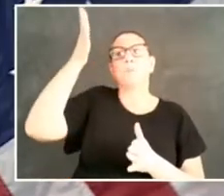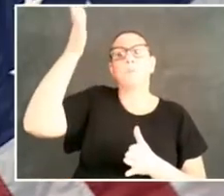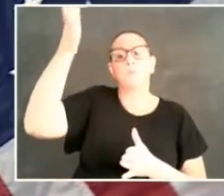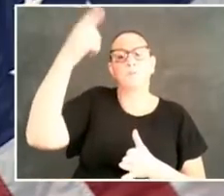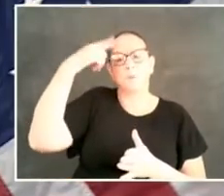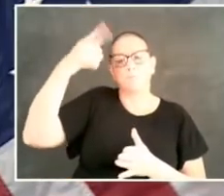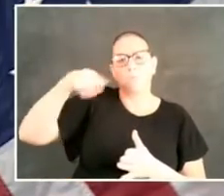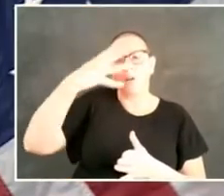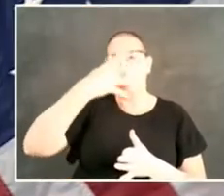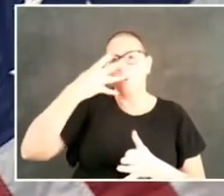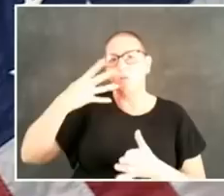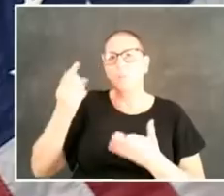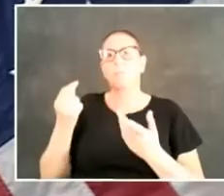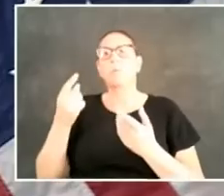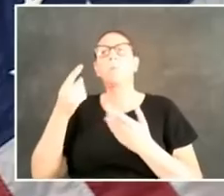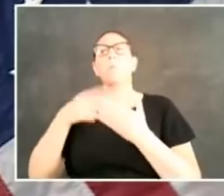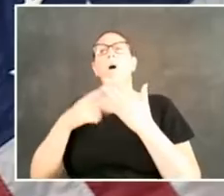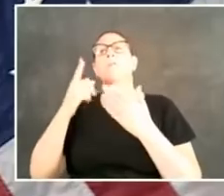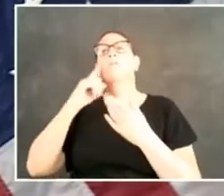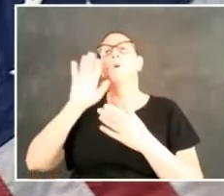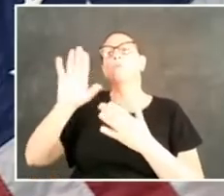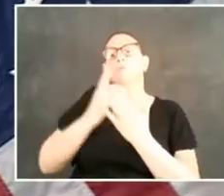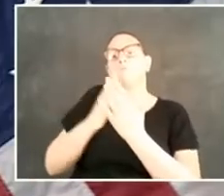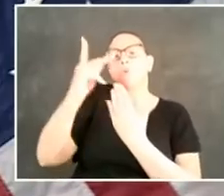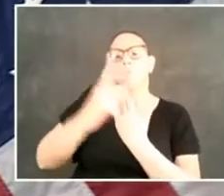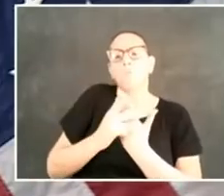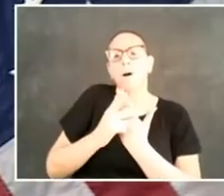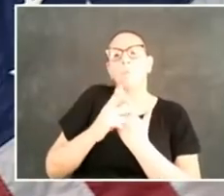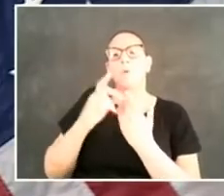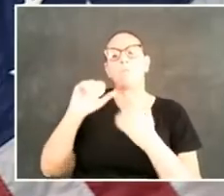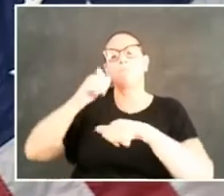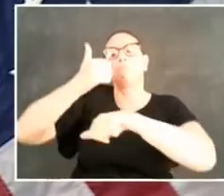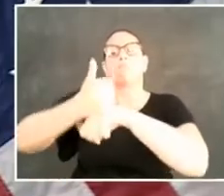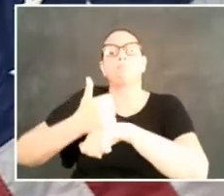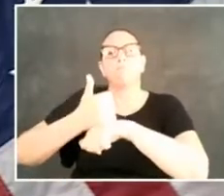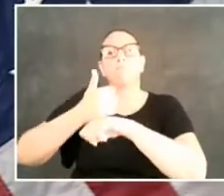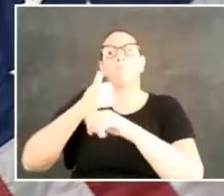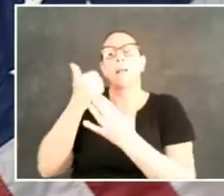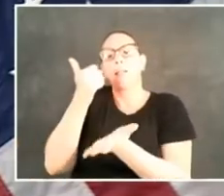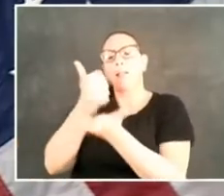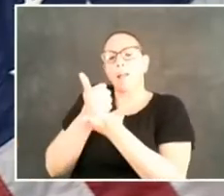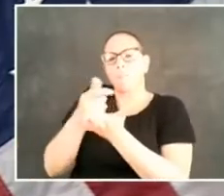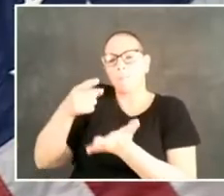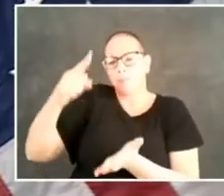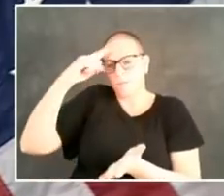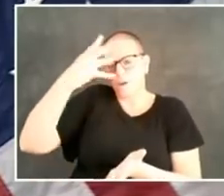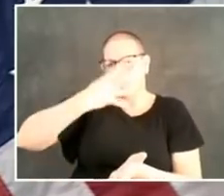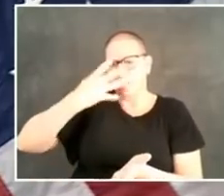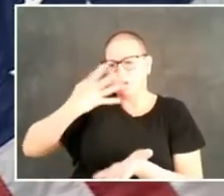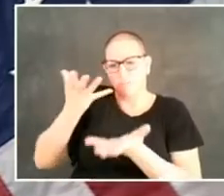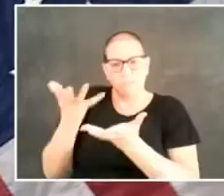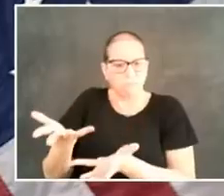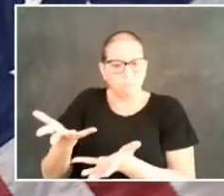side. Do you have any estimates on how many Latinos are getting tested? Thank you.